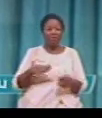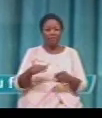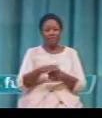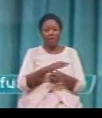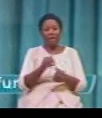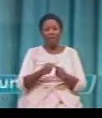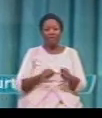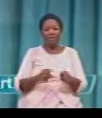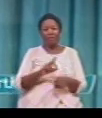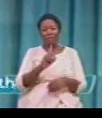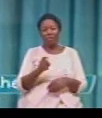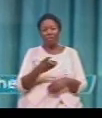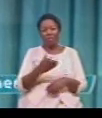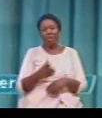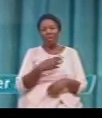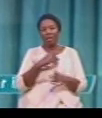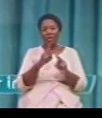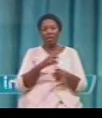details.